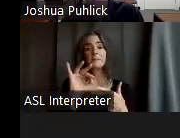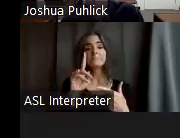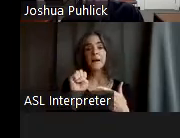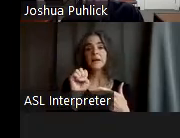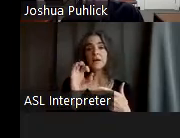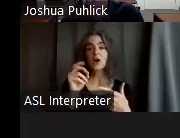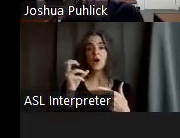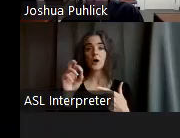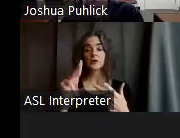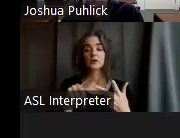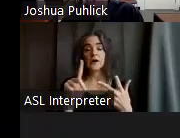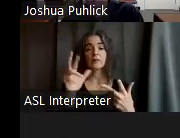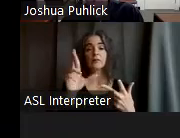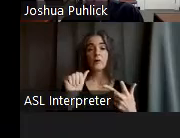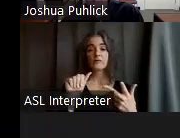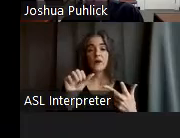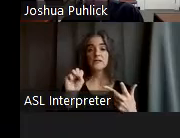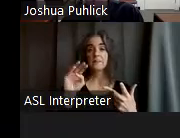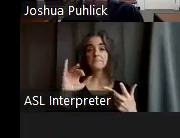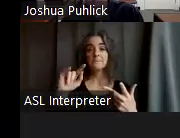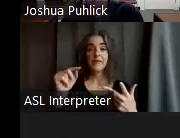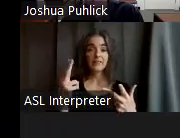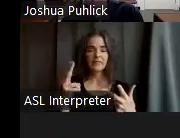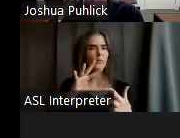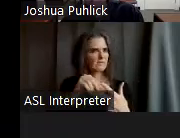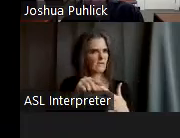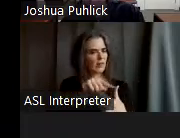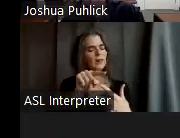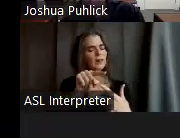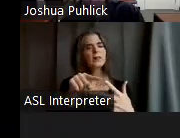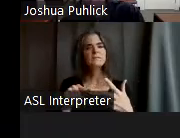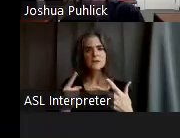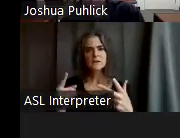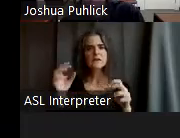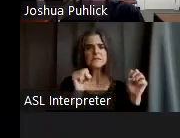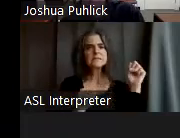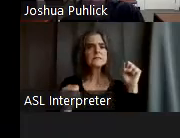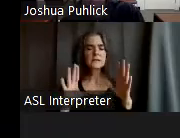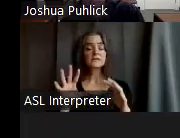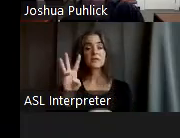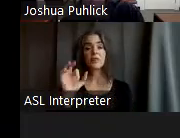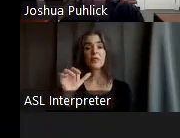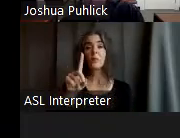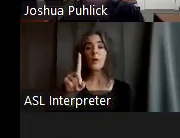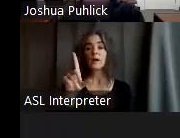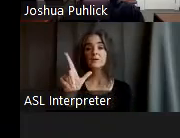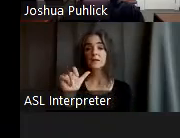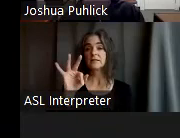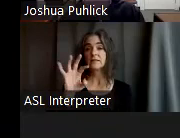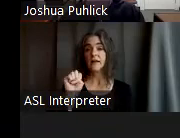also part of this. They are scientists in the wildlife program.